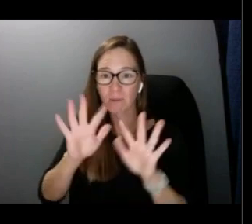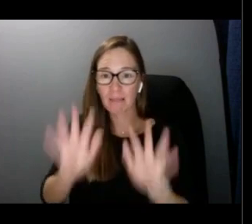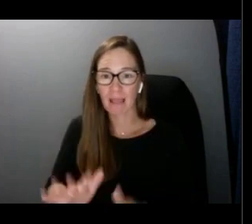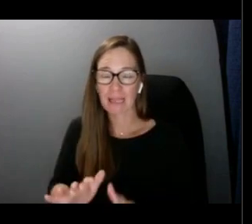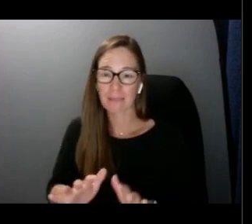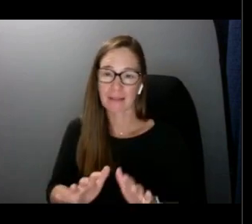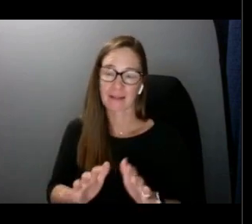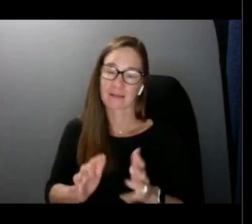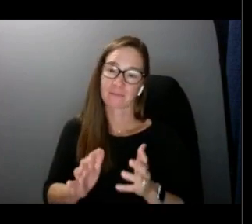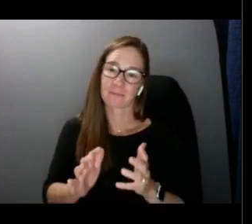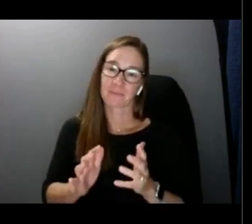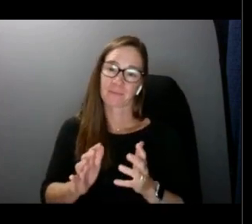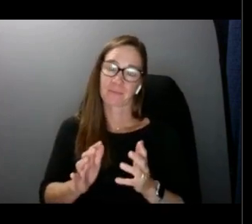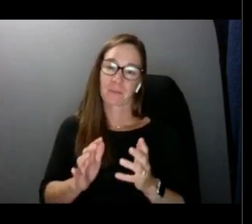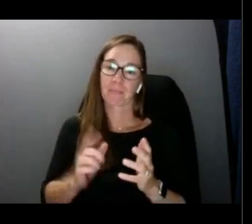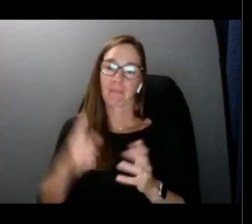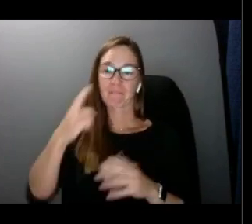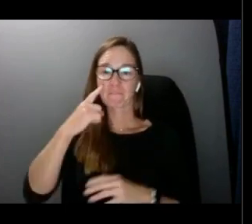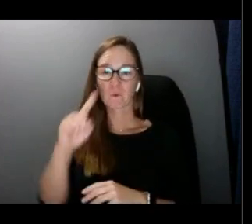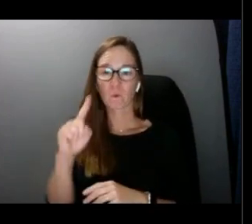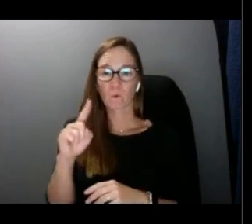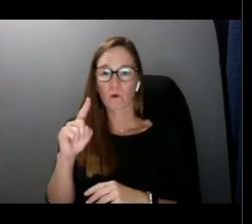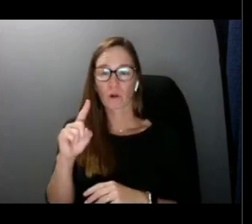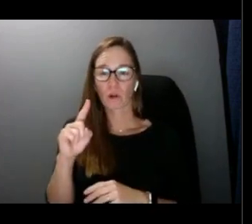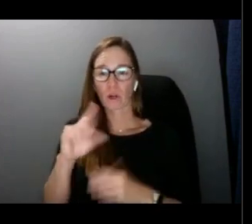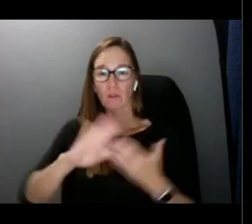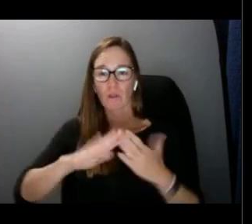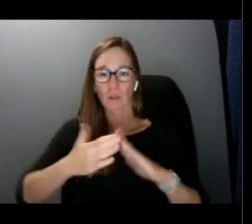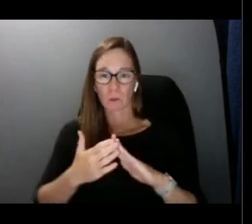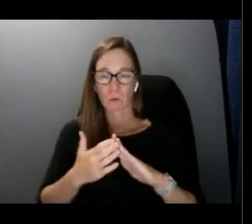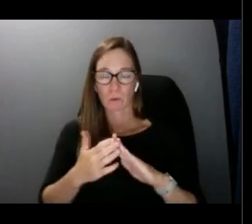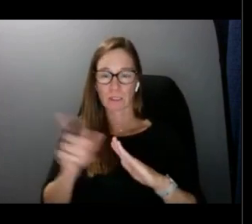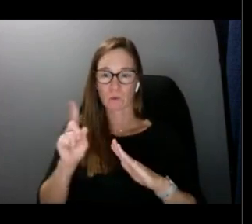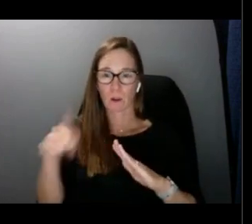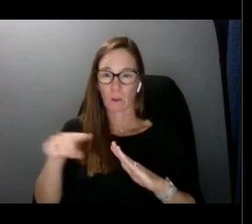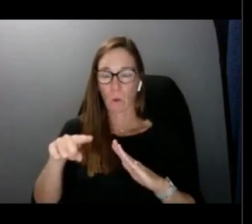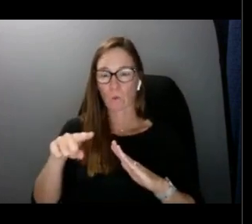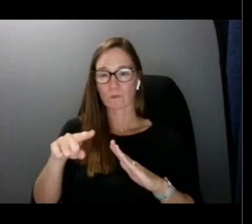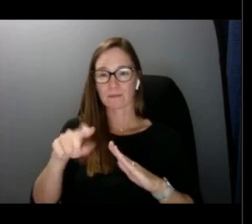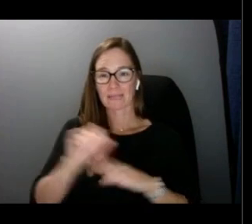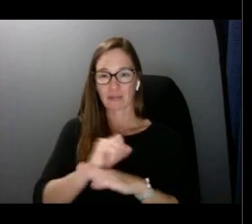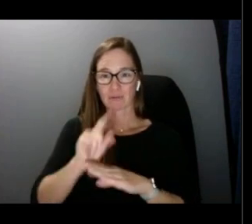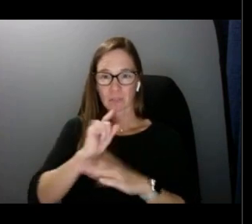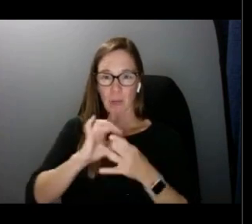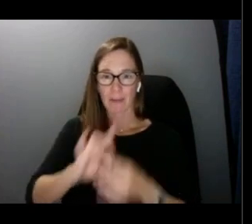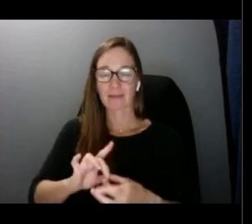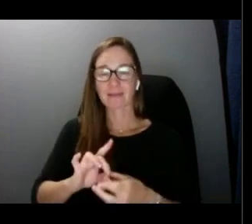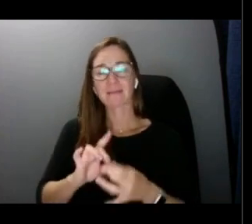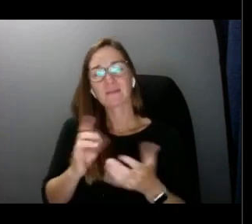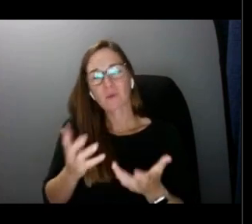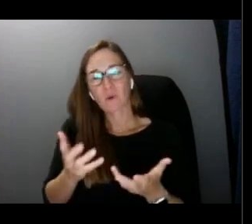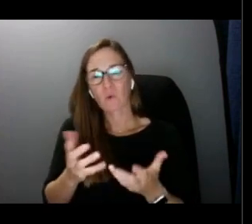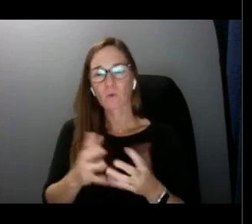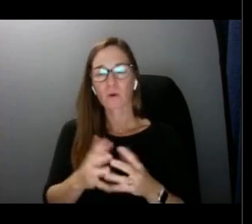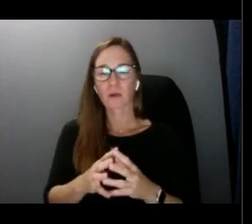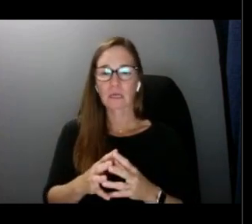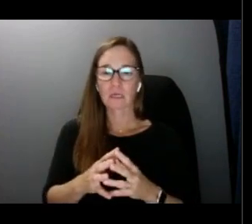uh, for the communities where those industries are based. So